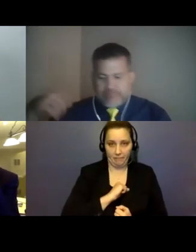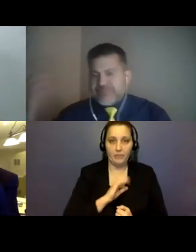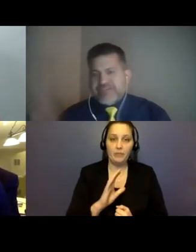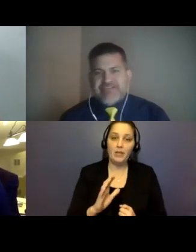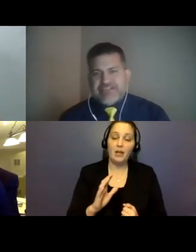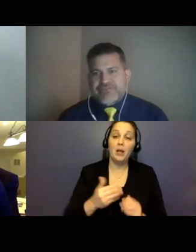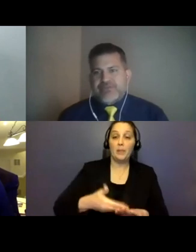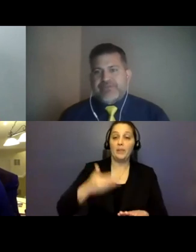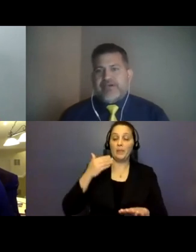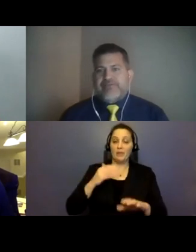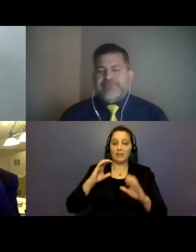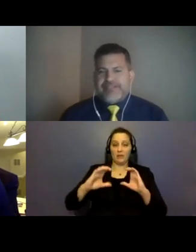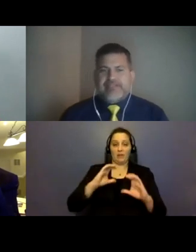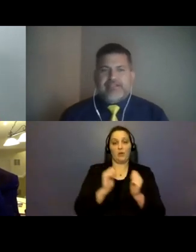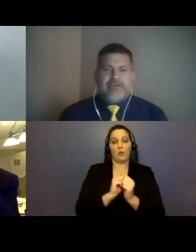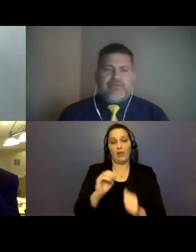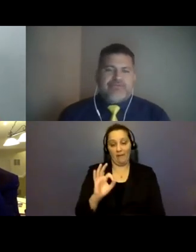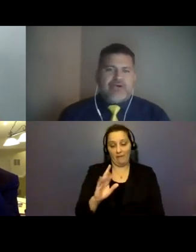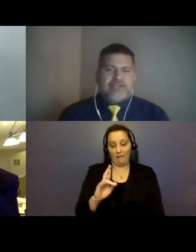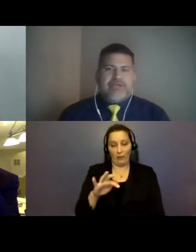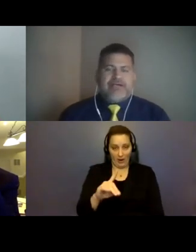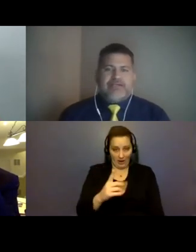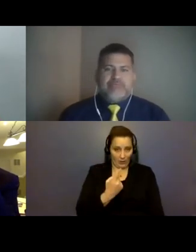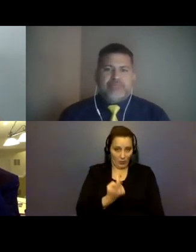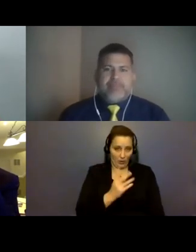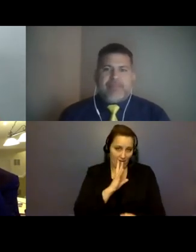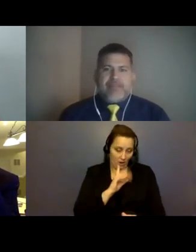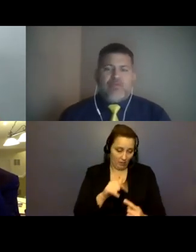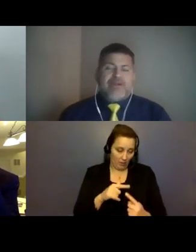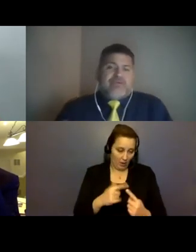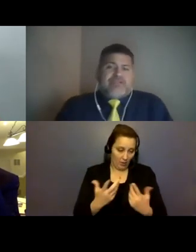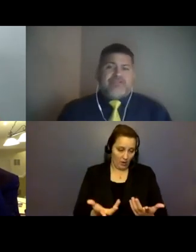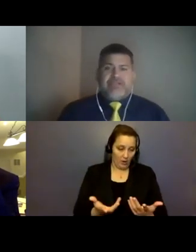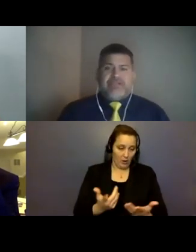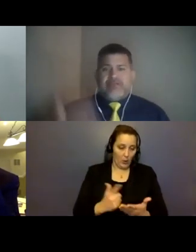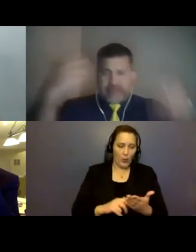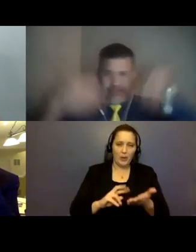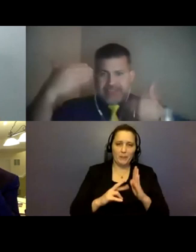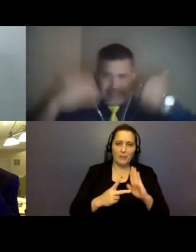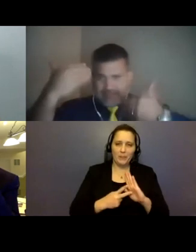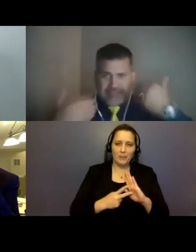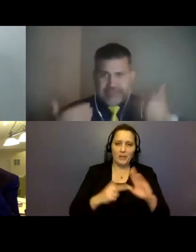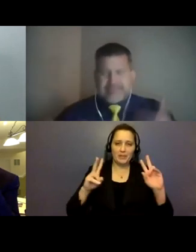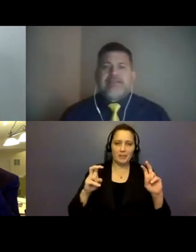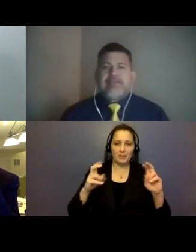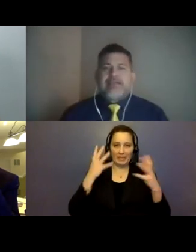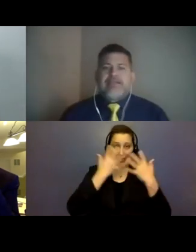in previous conversations with Fred, we've talked about what it was to be